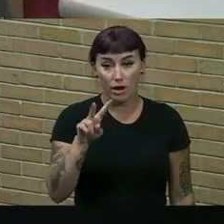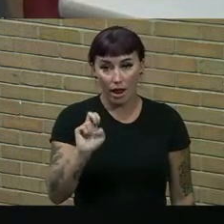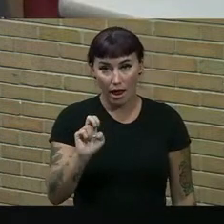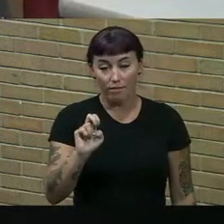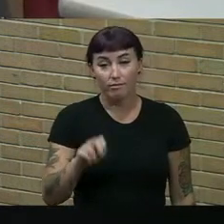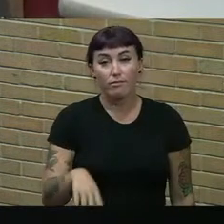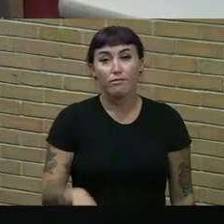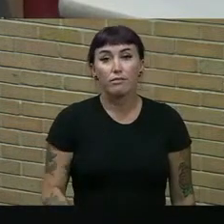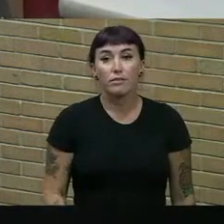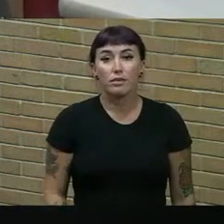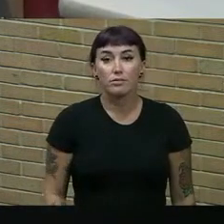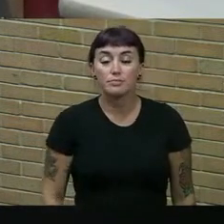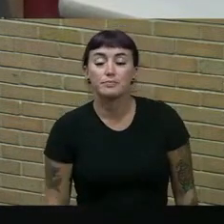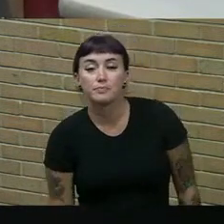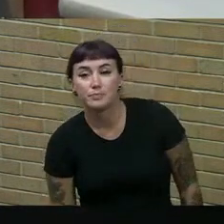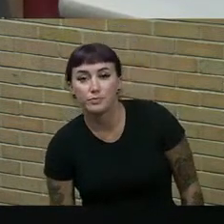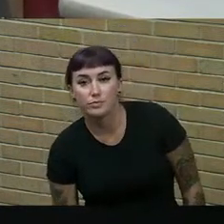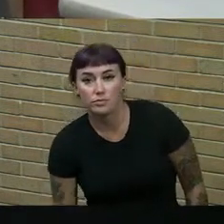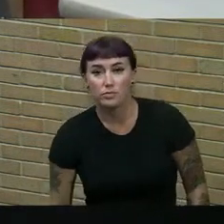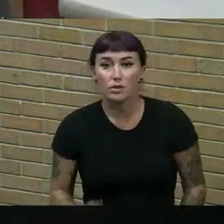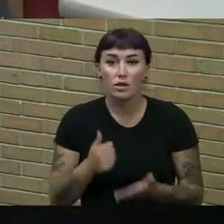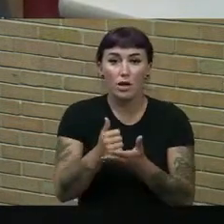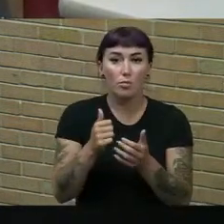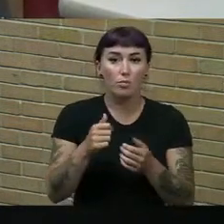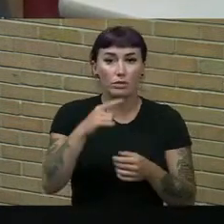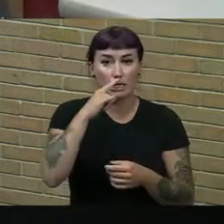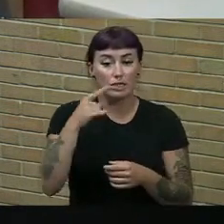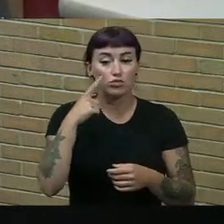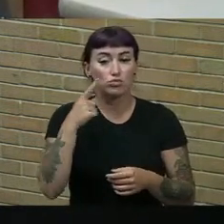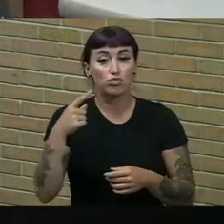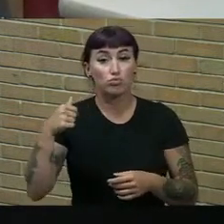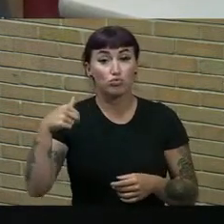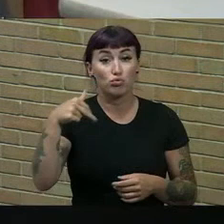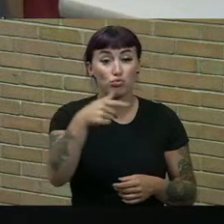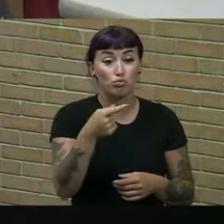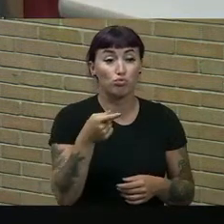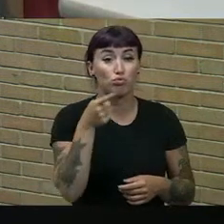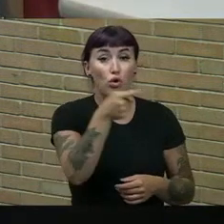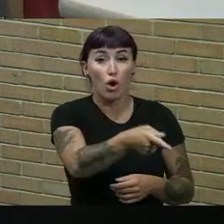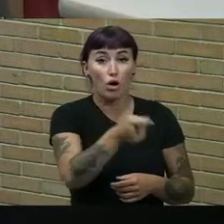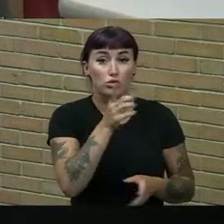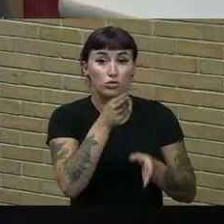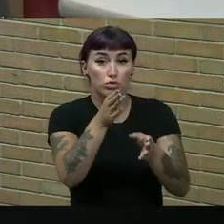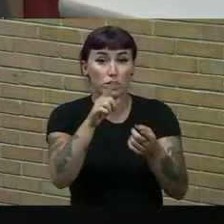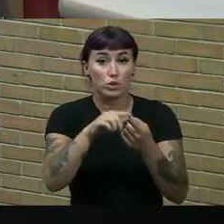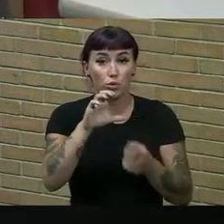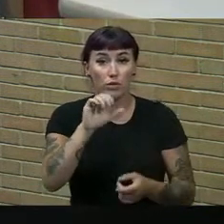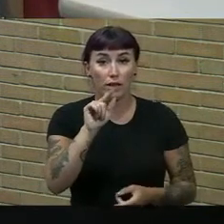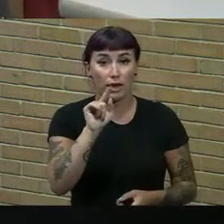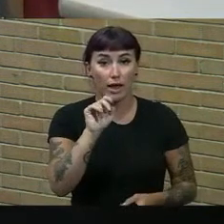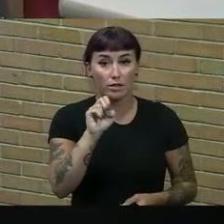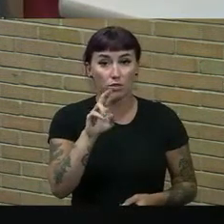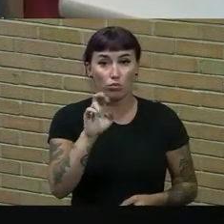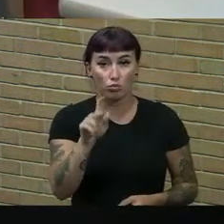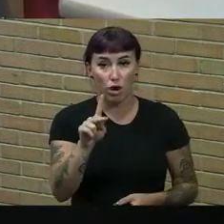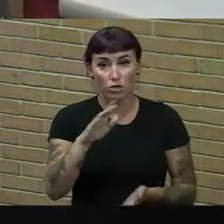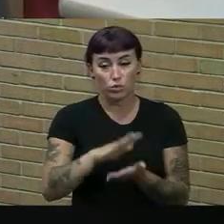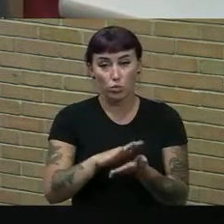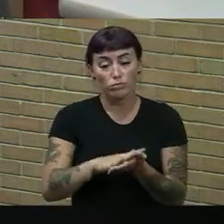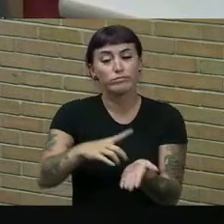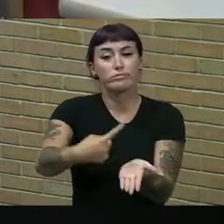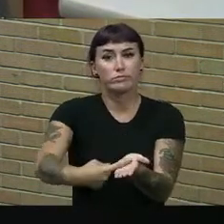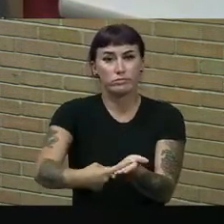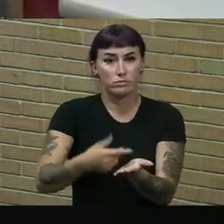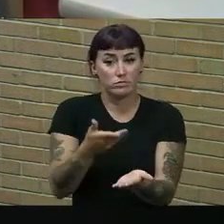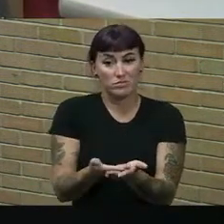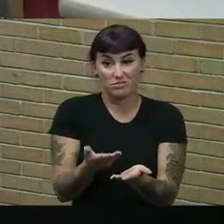Road, Council Rock, et cetera, to help with kids crossing the street to the Council Rock School. We discussed the fact